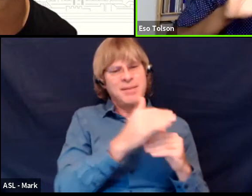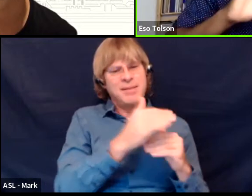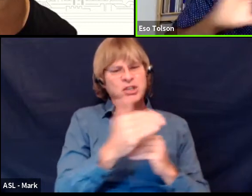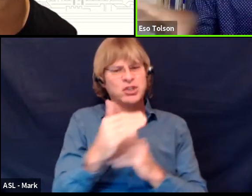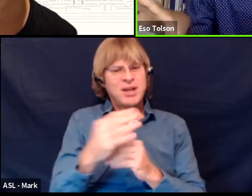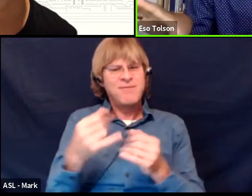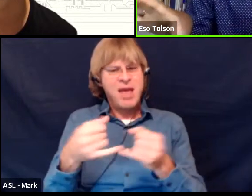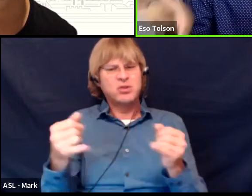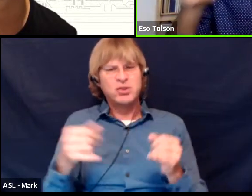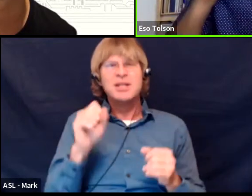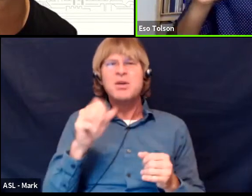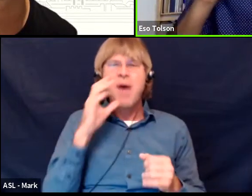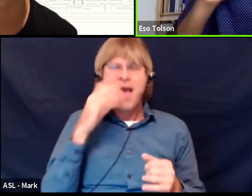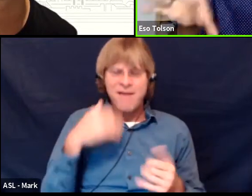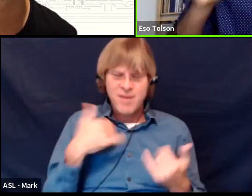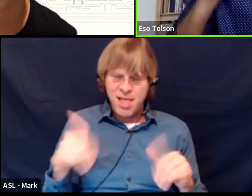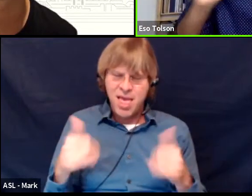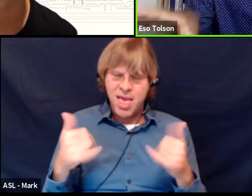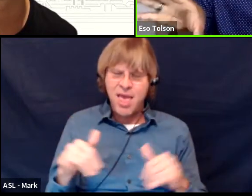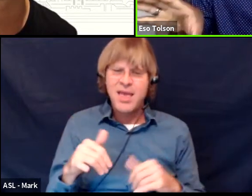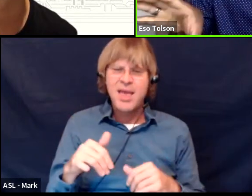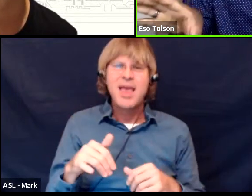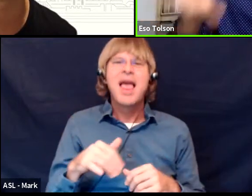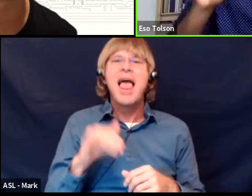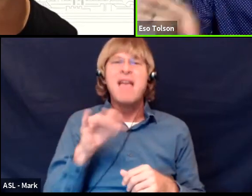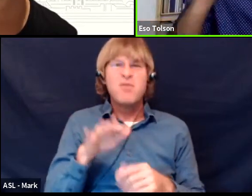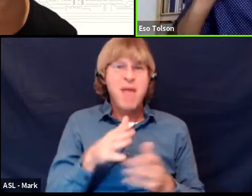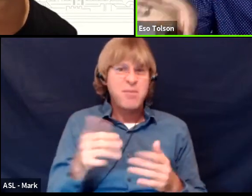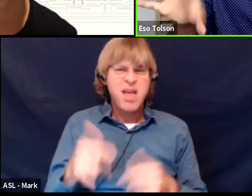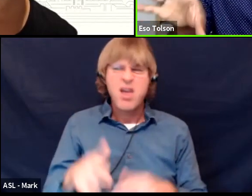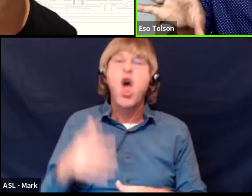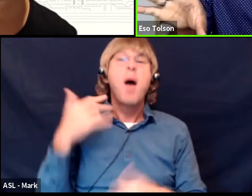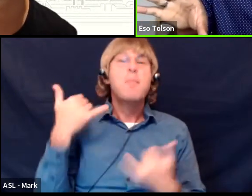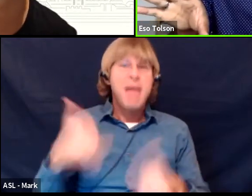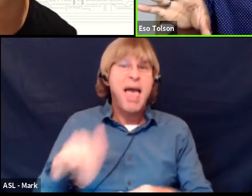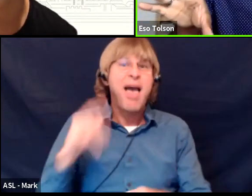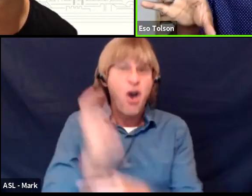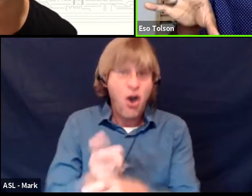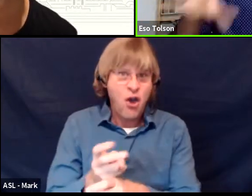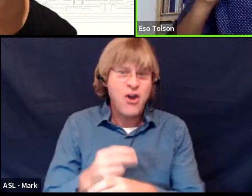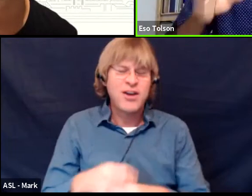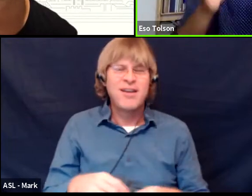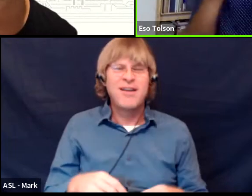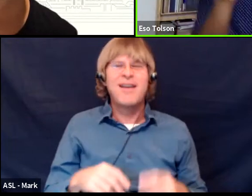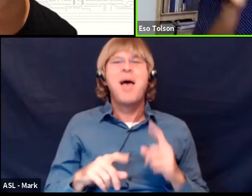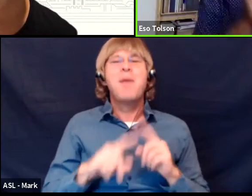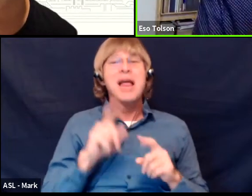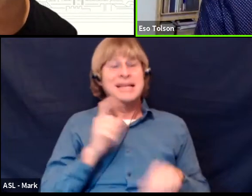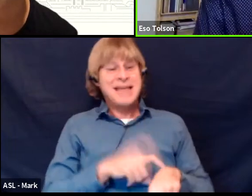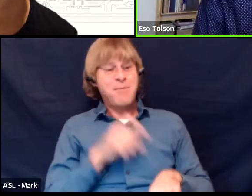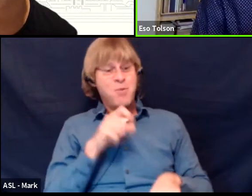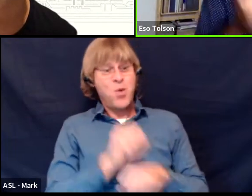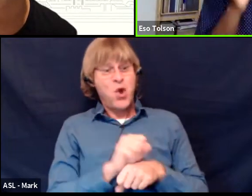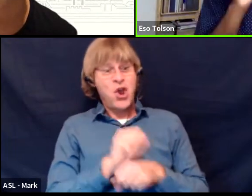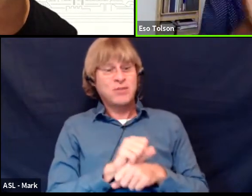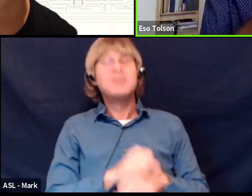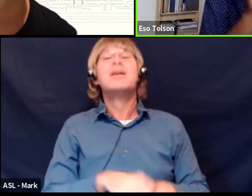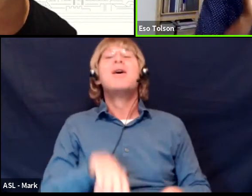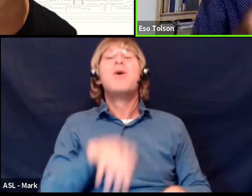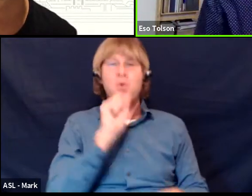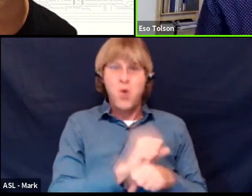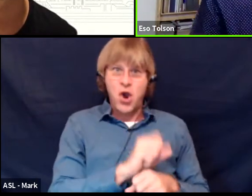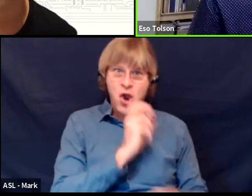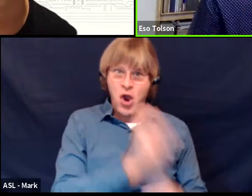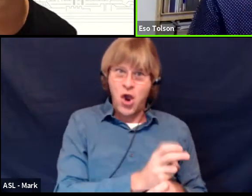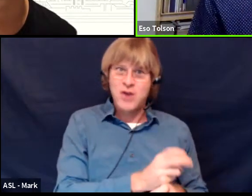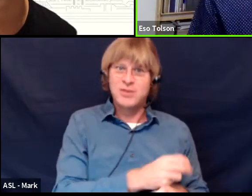So if it's going to be play, make it play and play hard. But then when it's time to work,